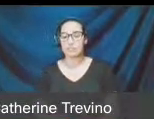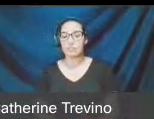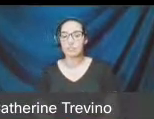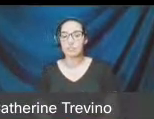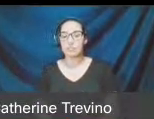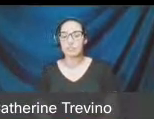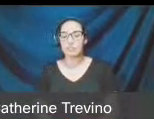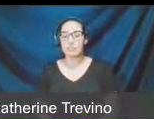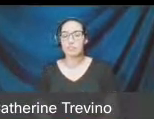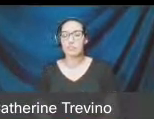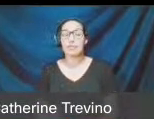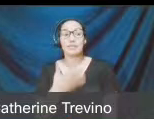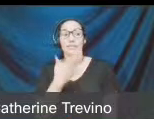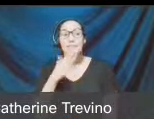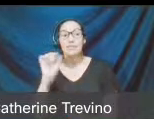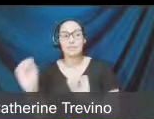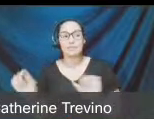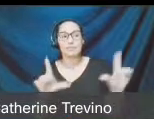Next slide, please.